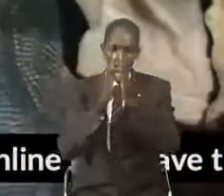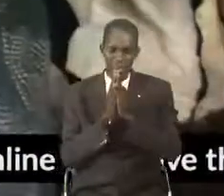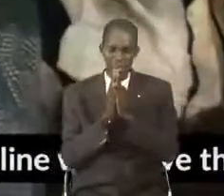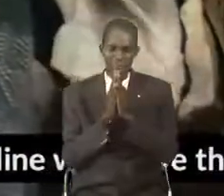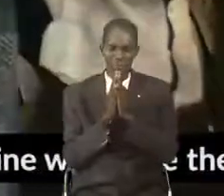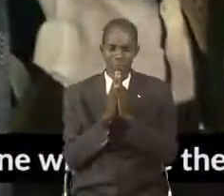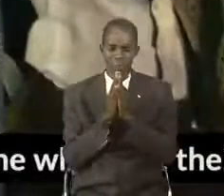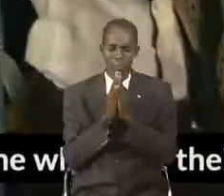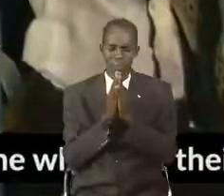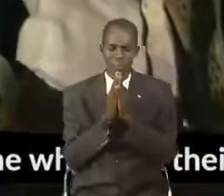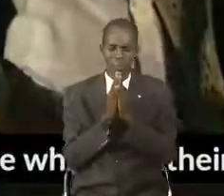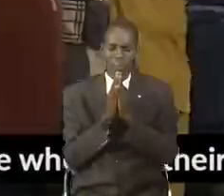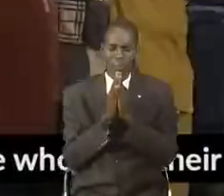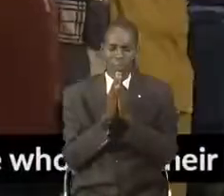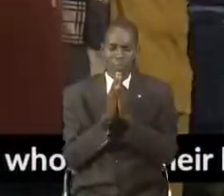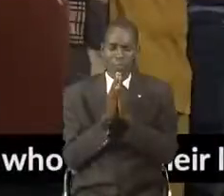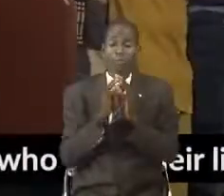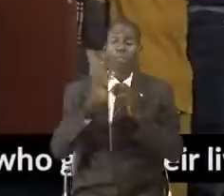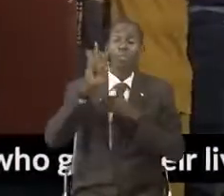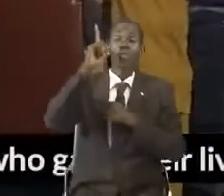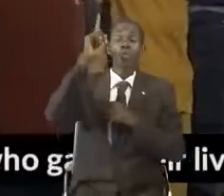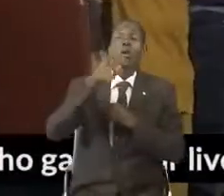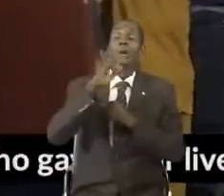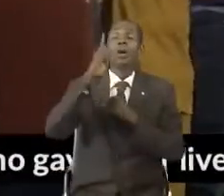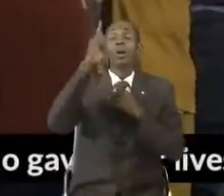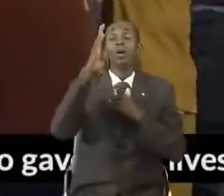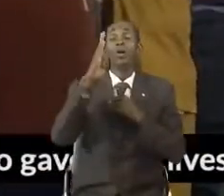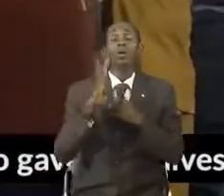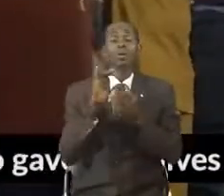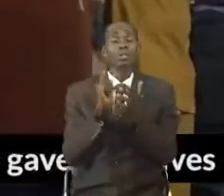Father, in Jesus' name,